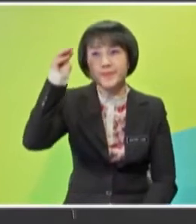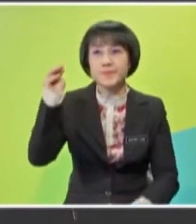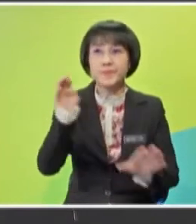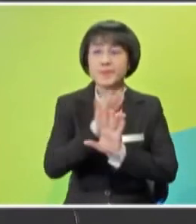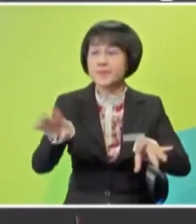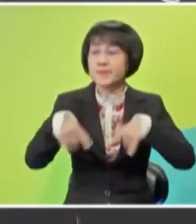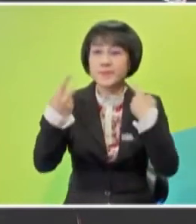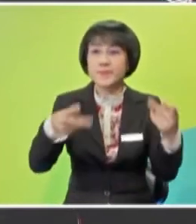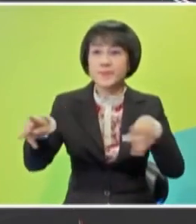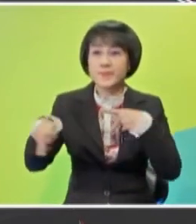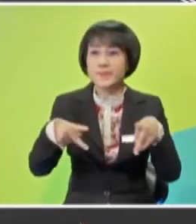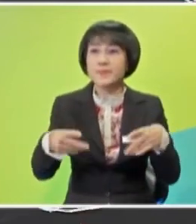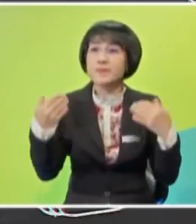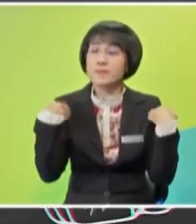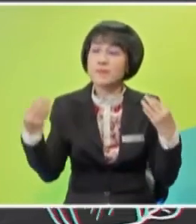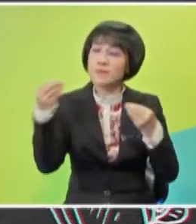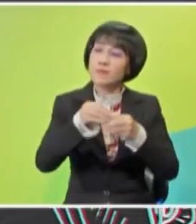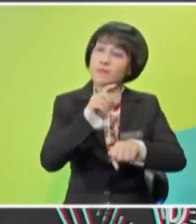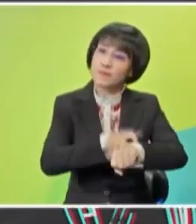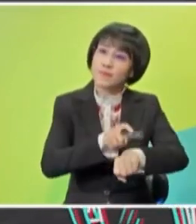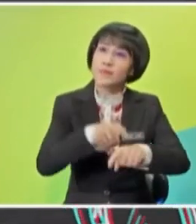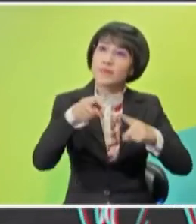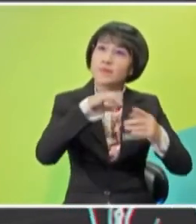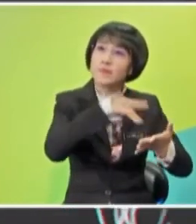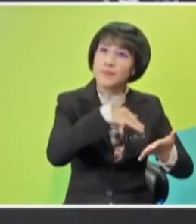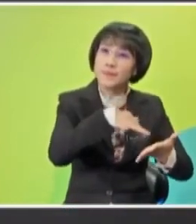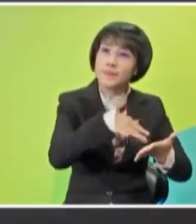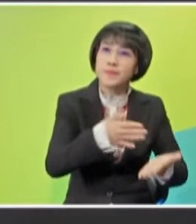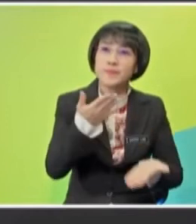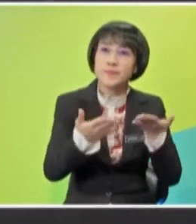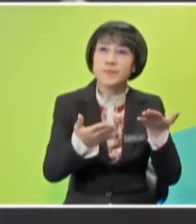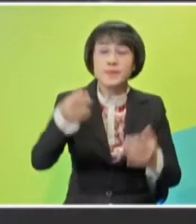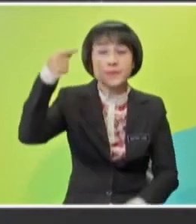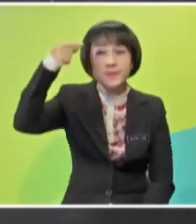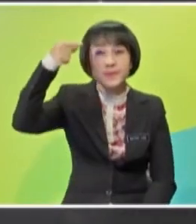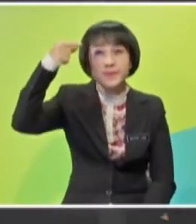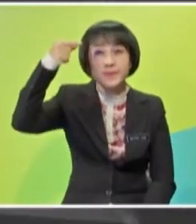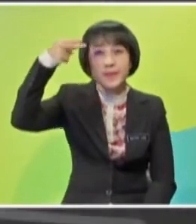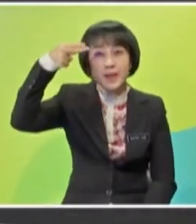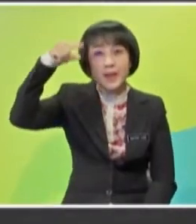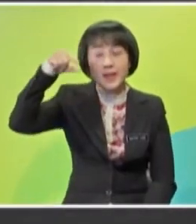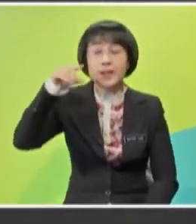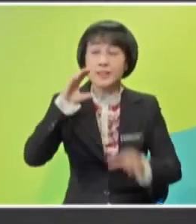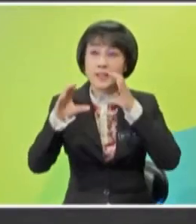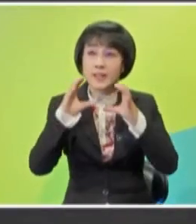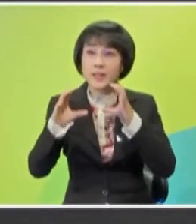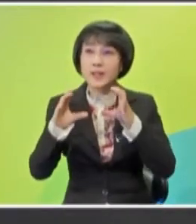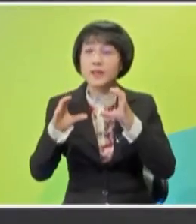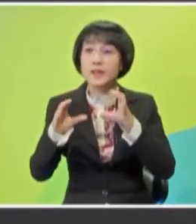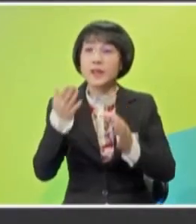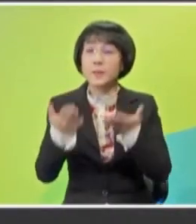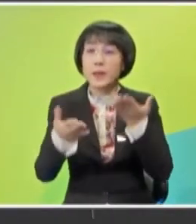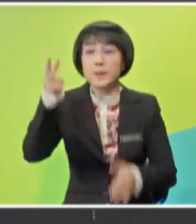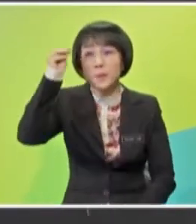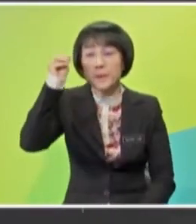Perhaps he should go to the party but leave a little bit early so he could spend a little bit of time to study for